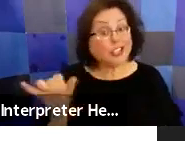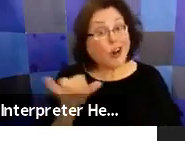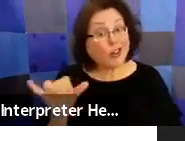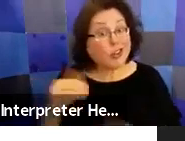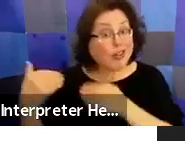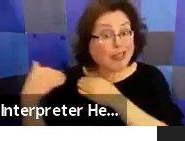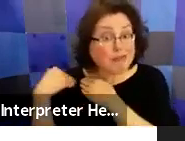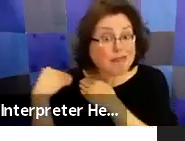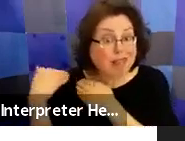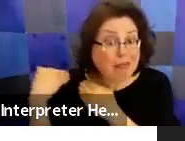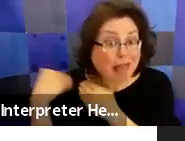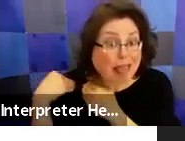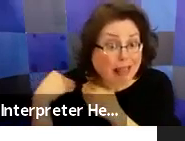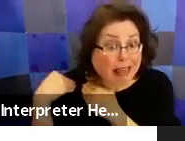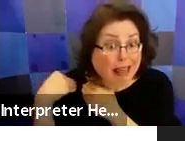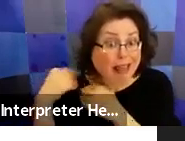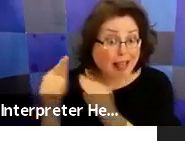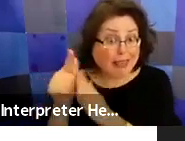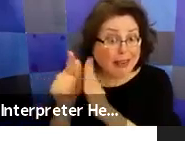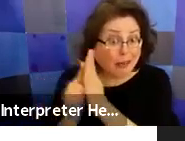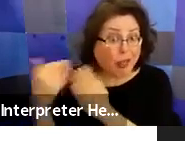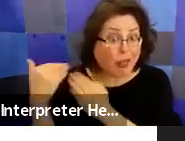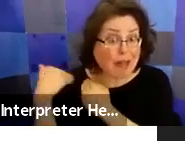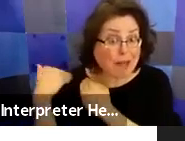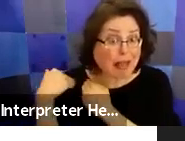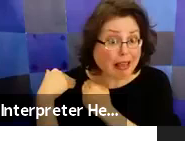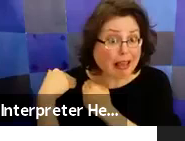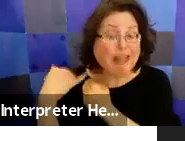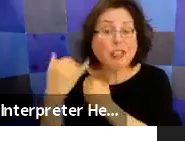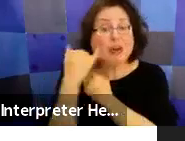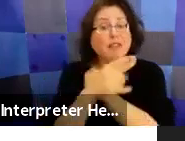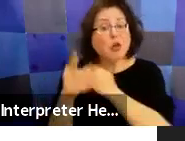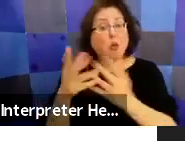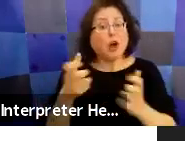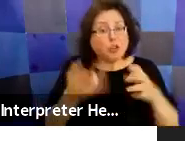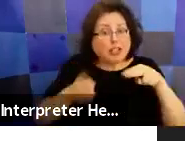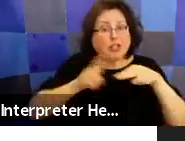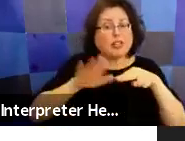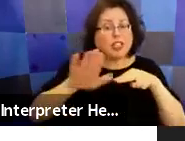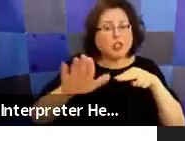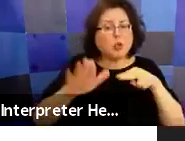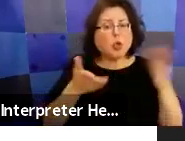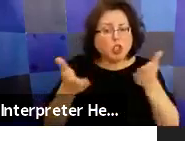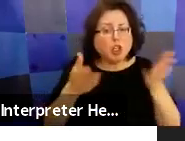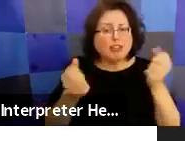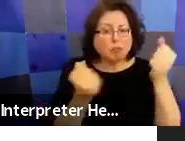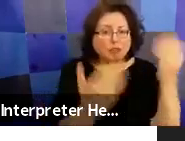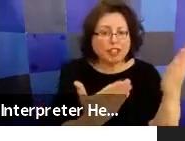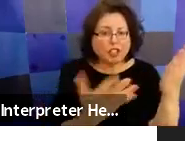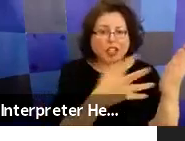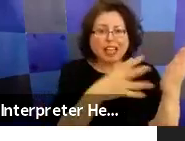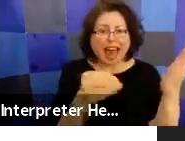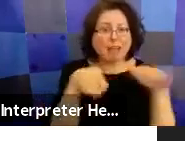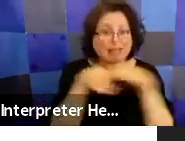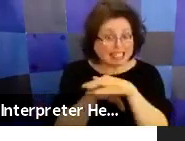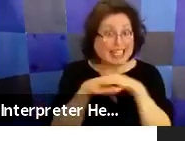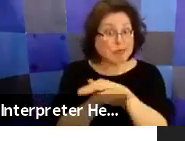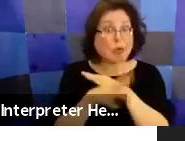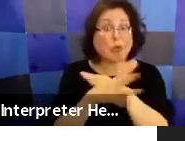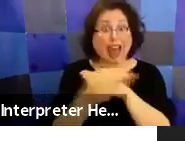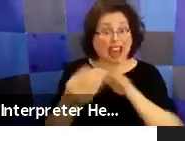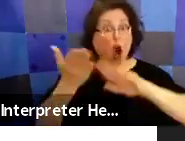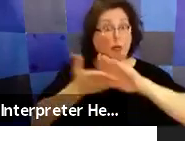if you want to really increase your service provision and you want to become accessible and you want to operate within the